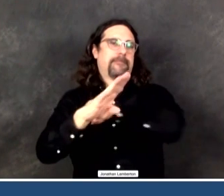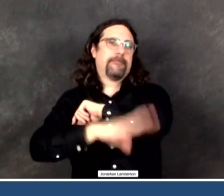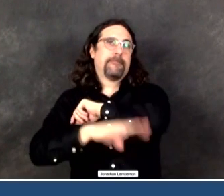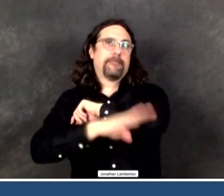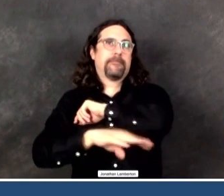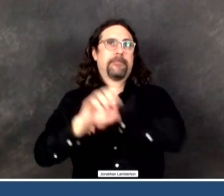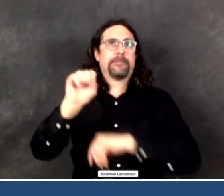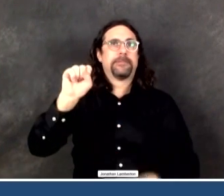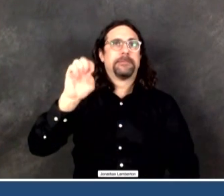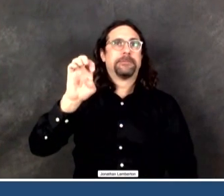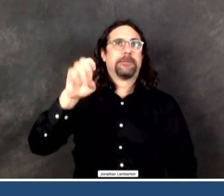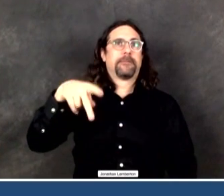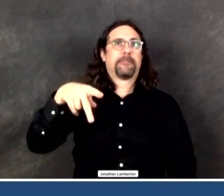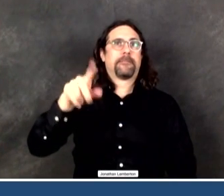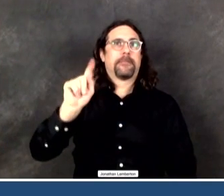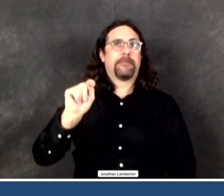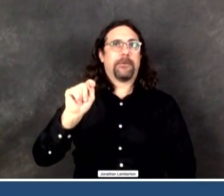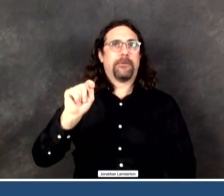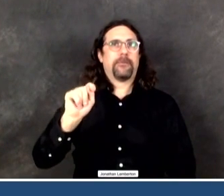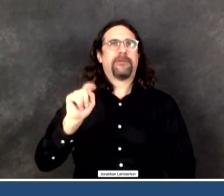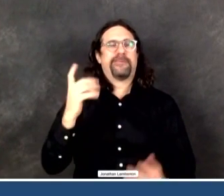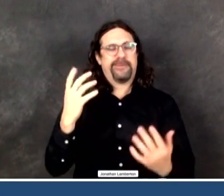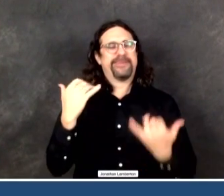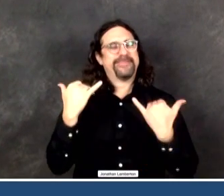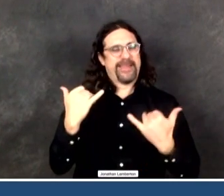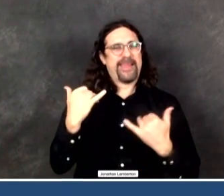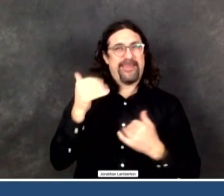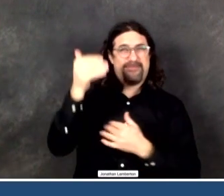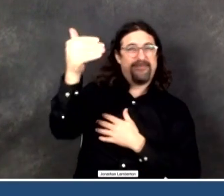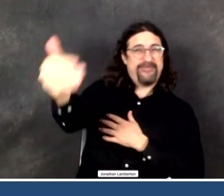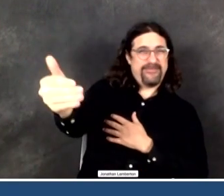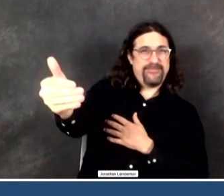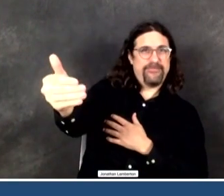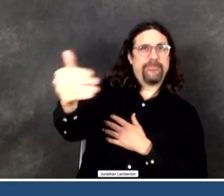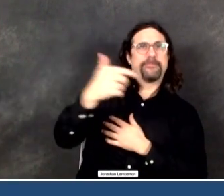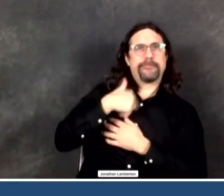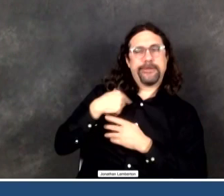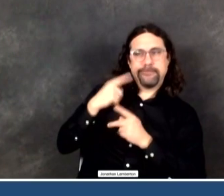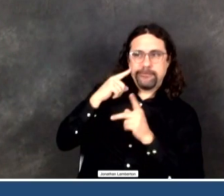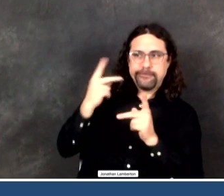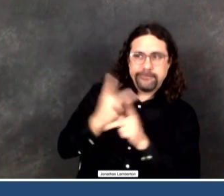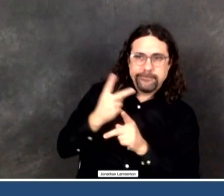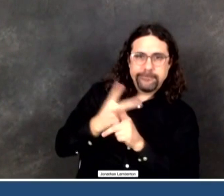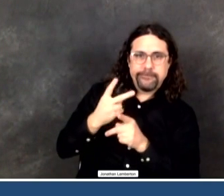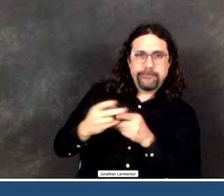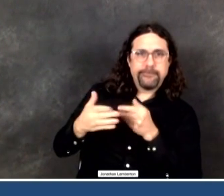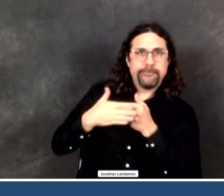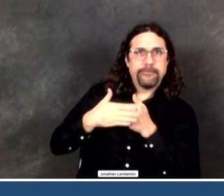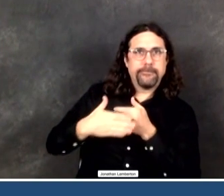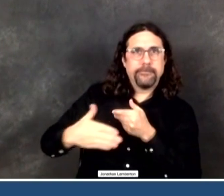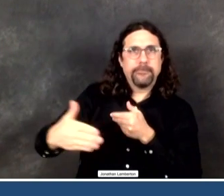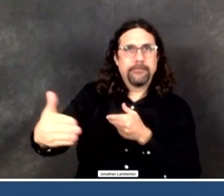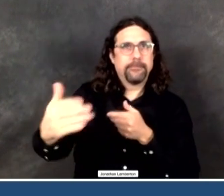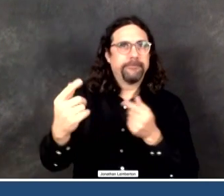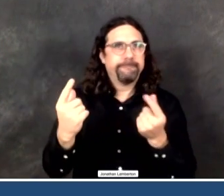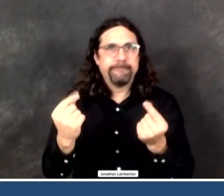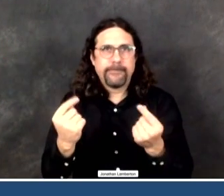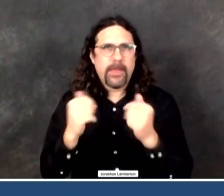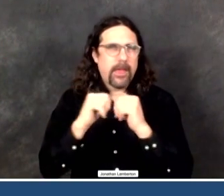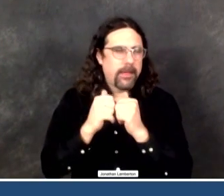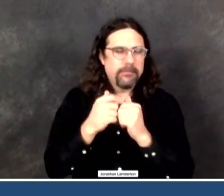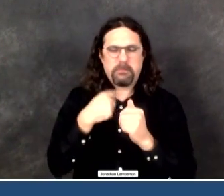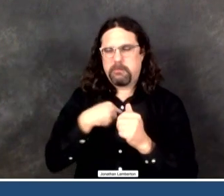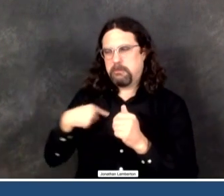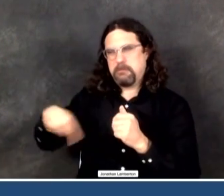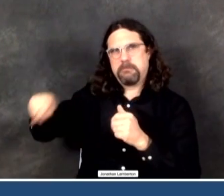ensure the safety of all our students in a new way. We're going to have to make sure our vulnerable students get maximum support.